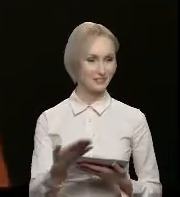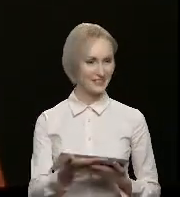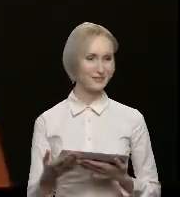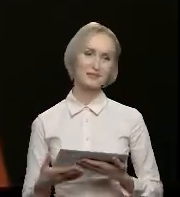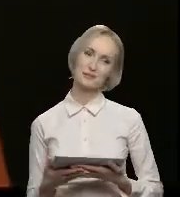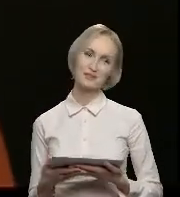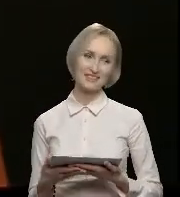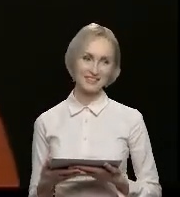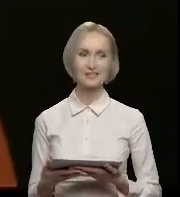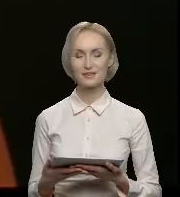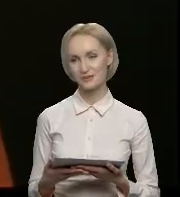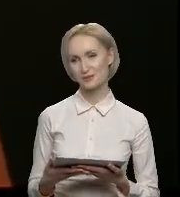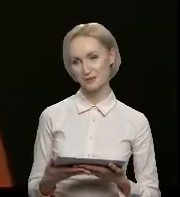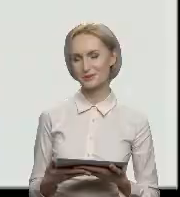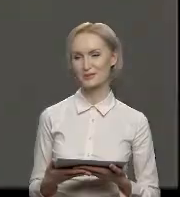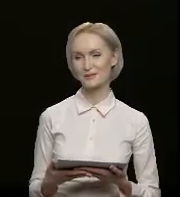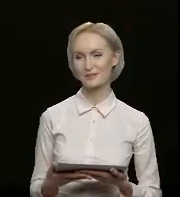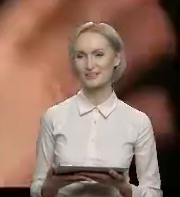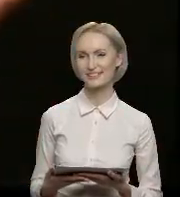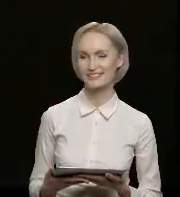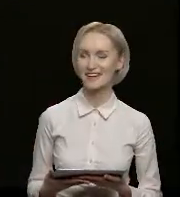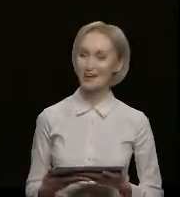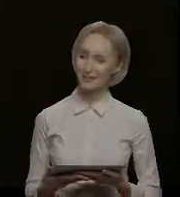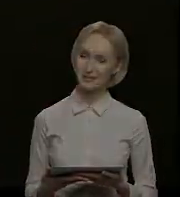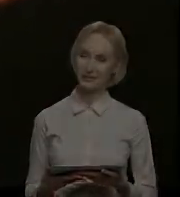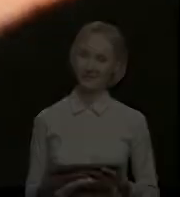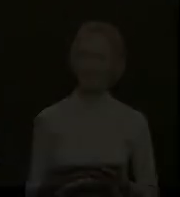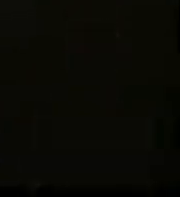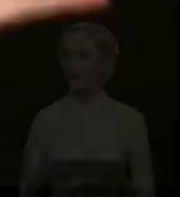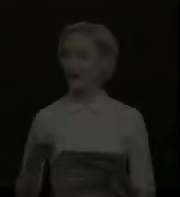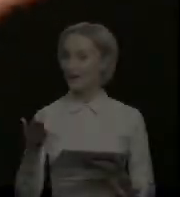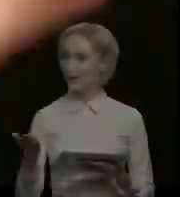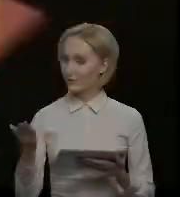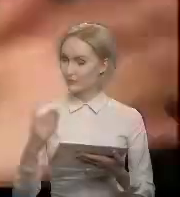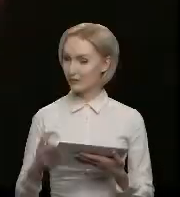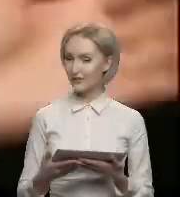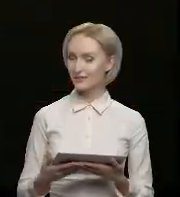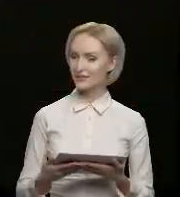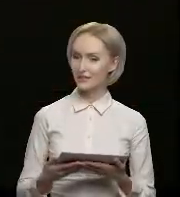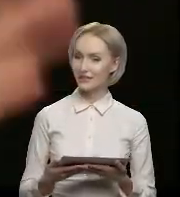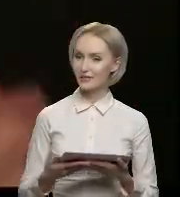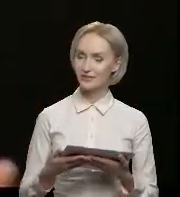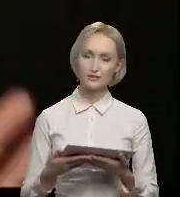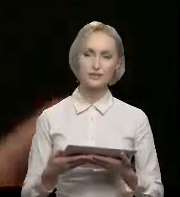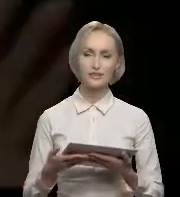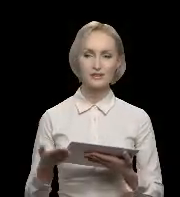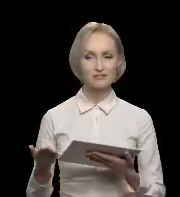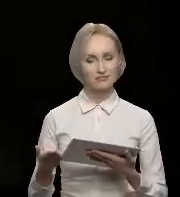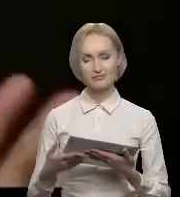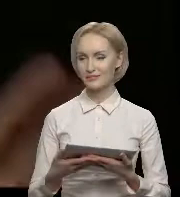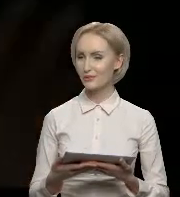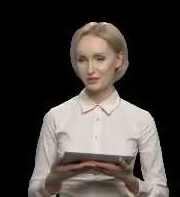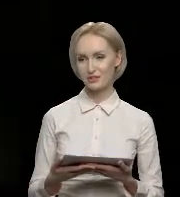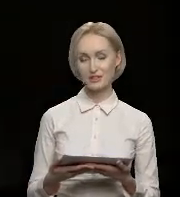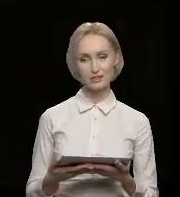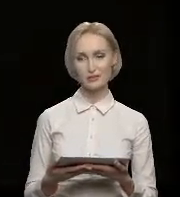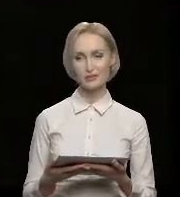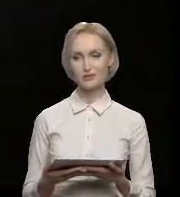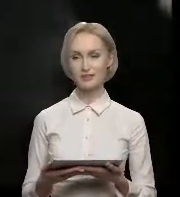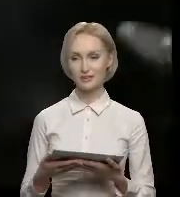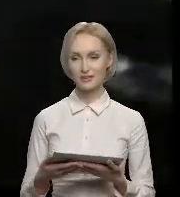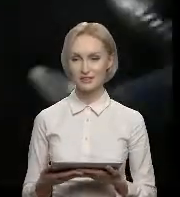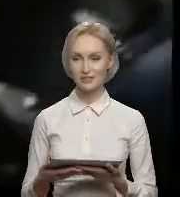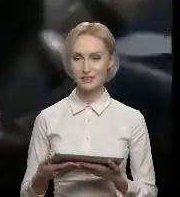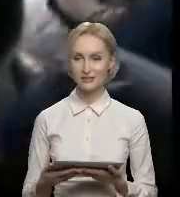and not Tyrone, because you're gonna have a big mess on your hands. Bill, I need you to straighten out this mess today.